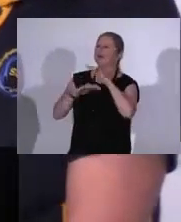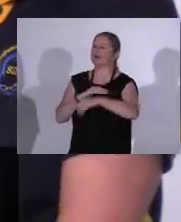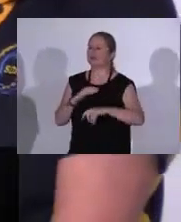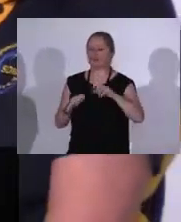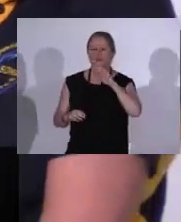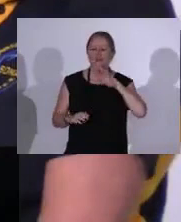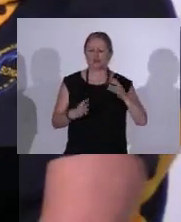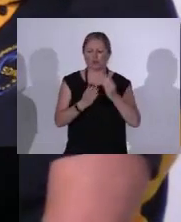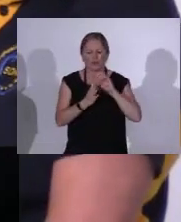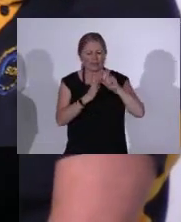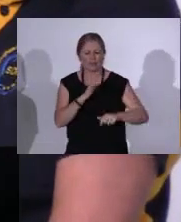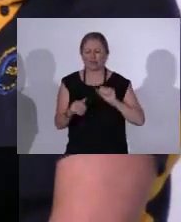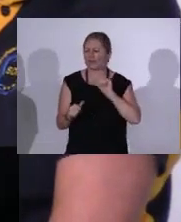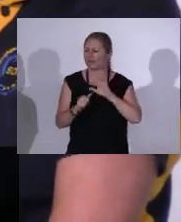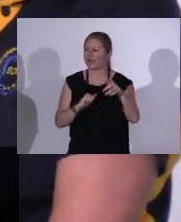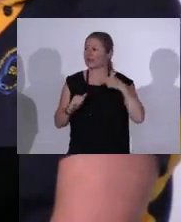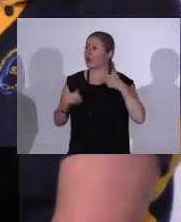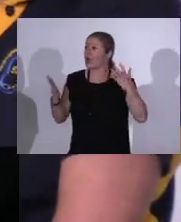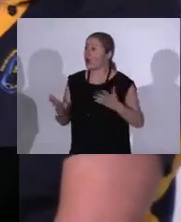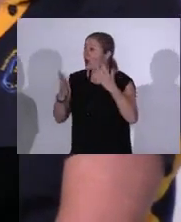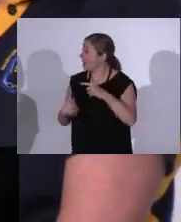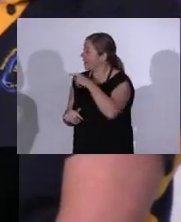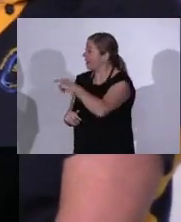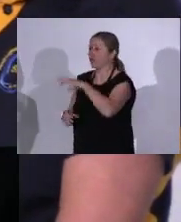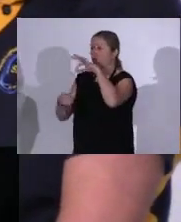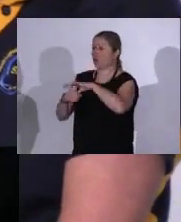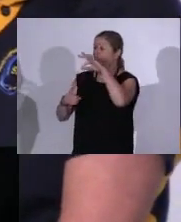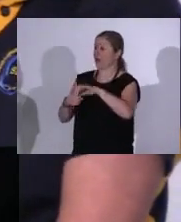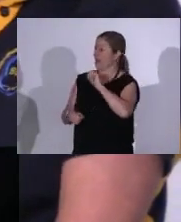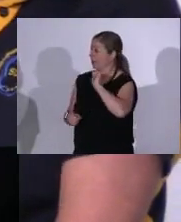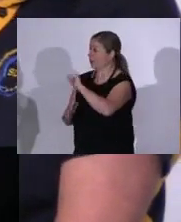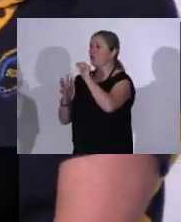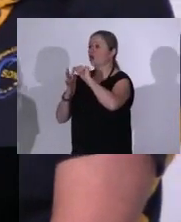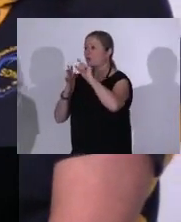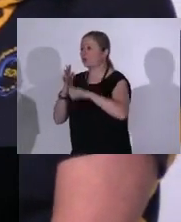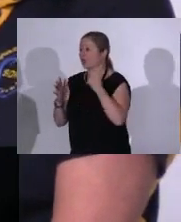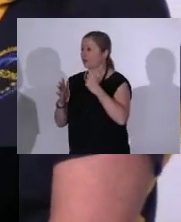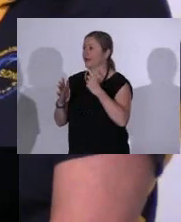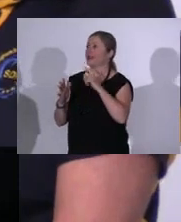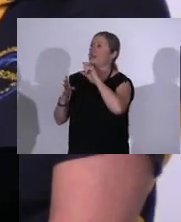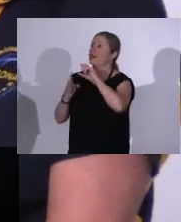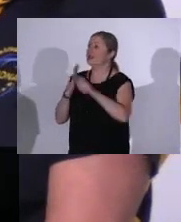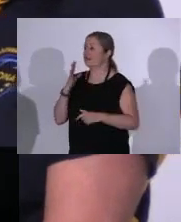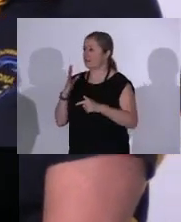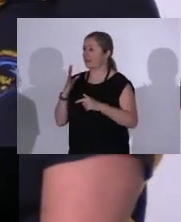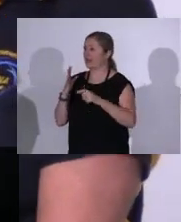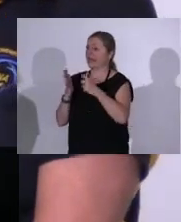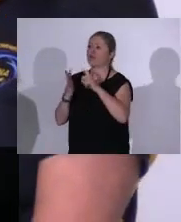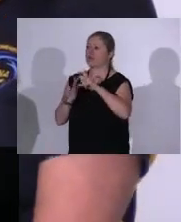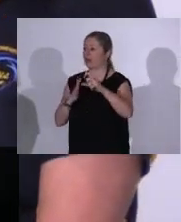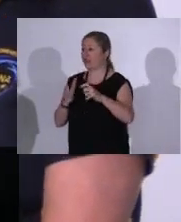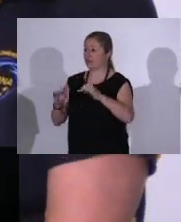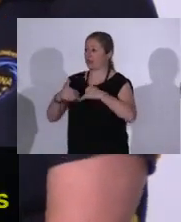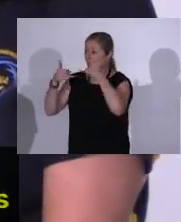sport is just fantastic. So I'd encourage you to nominate your project in the Victorian Disability Sport and Recreation Awards. The